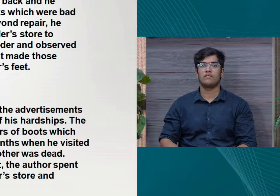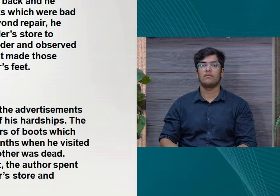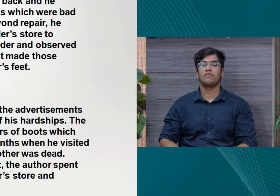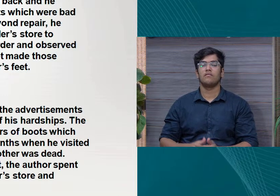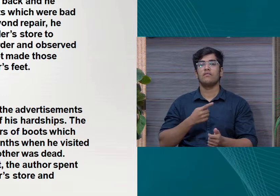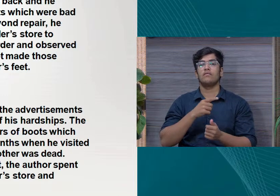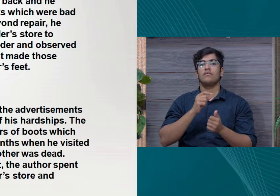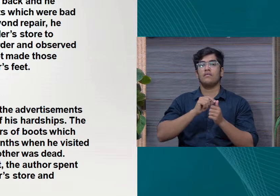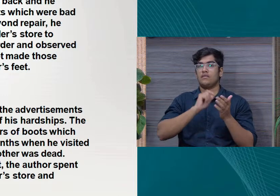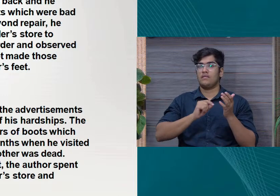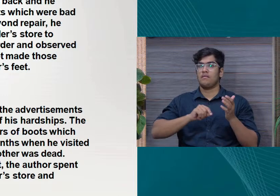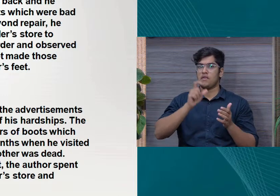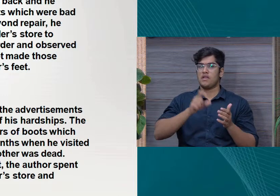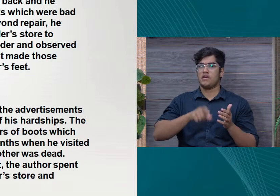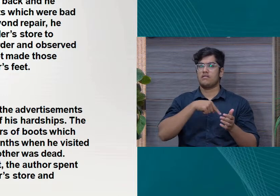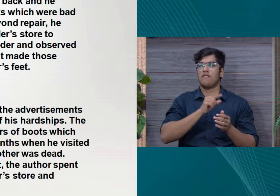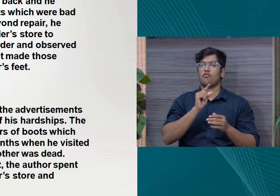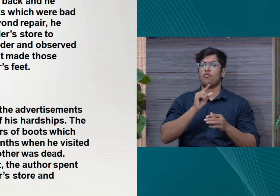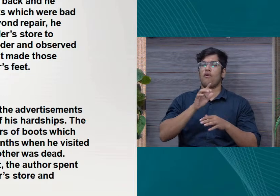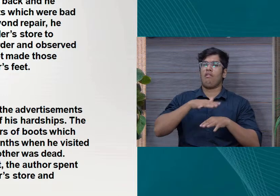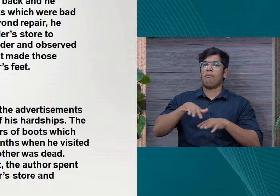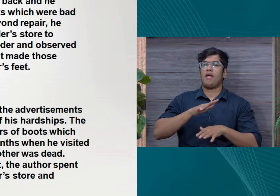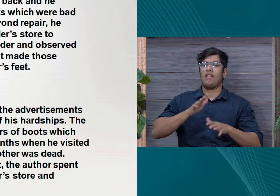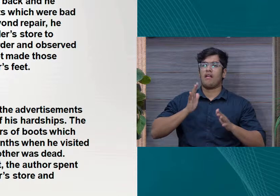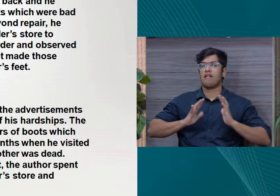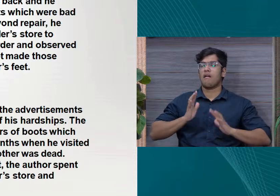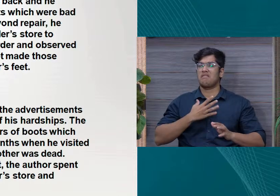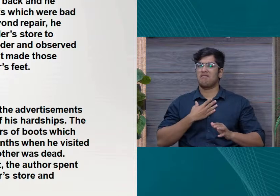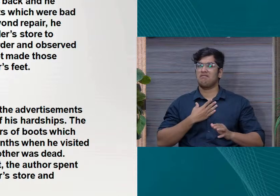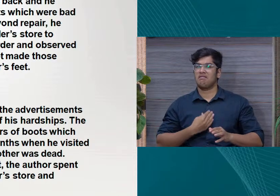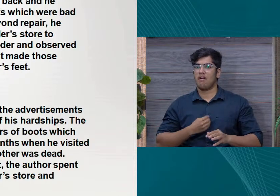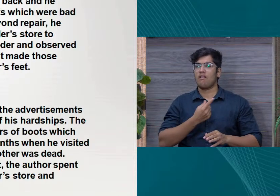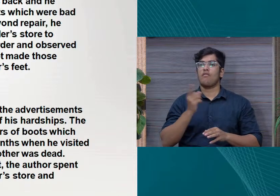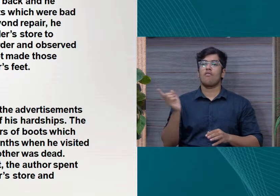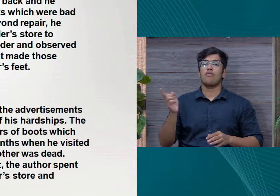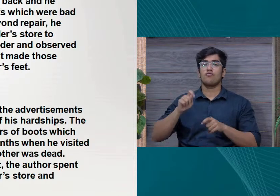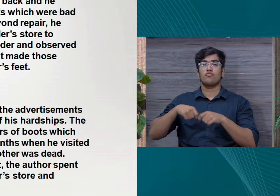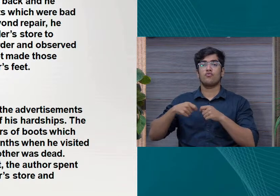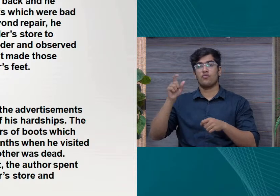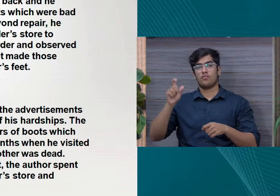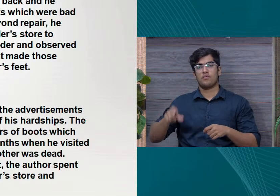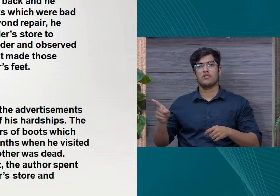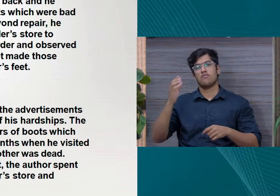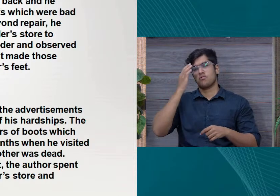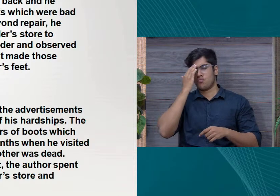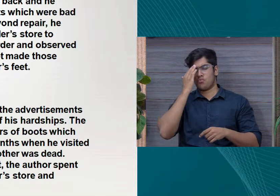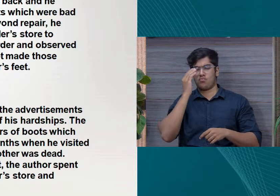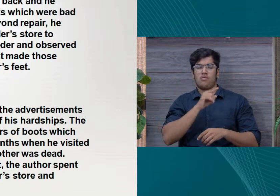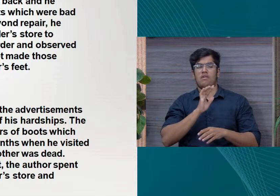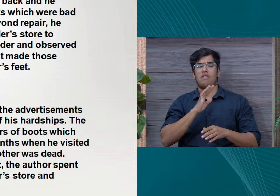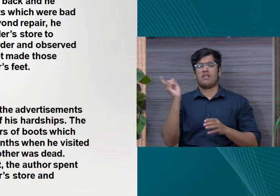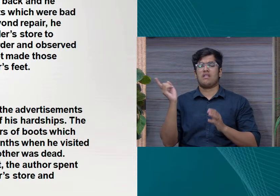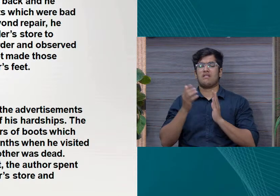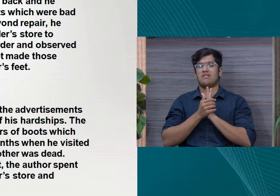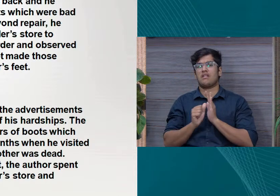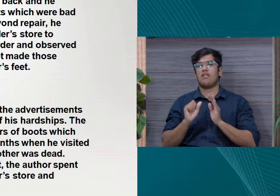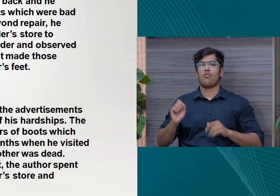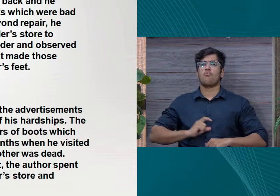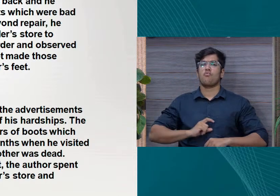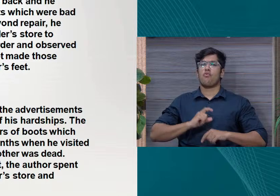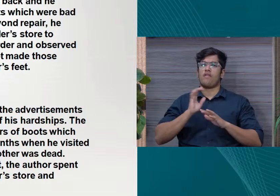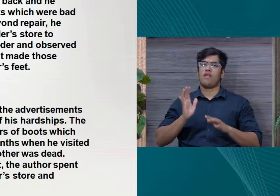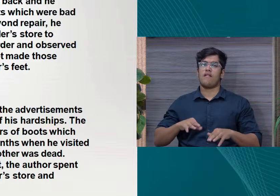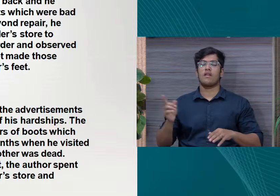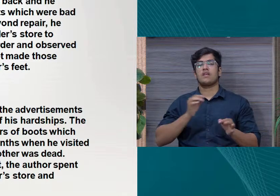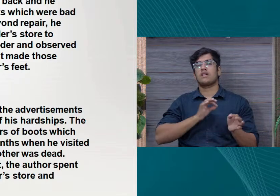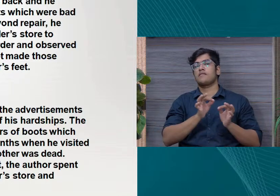that it would look real. But the shoemaker knew and he had confidence in his skills. So